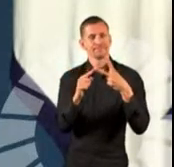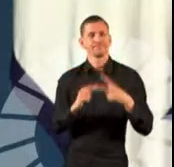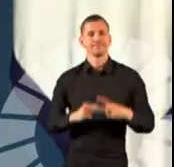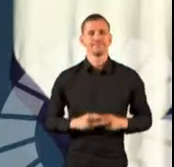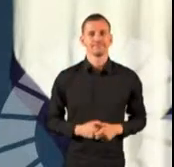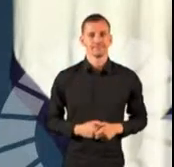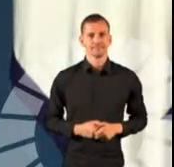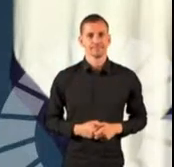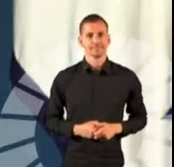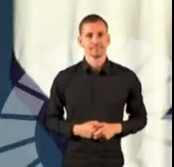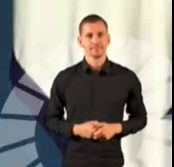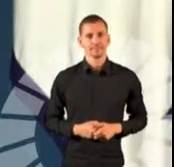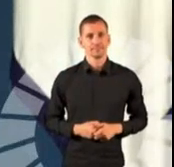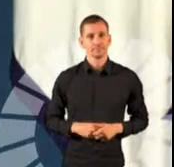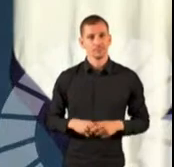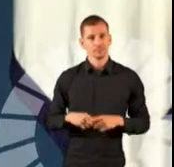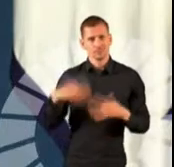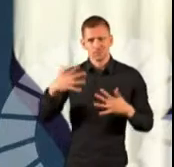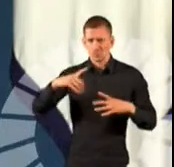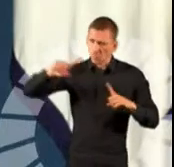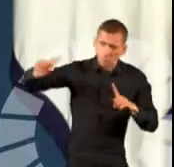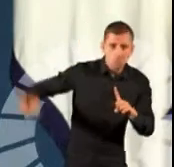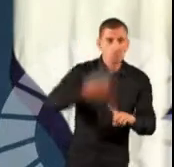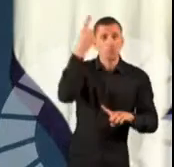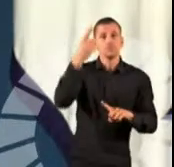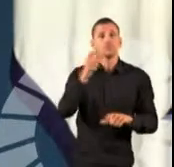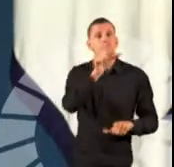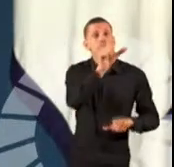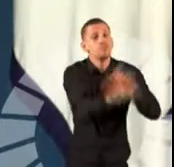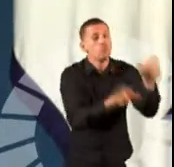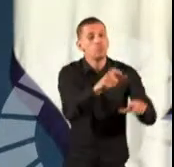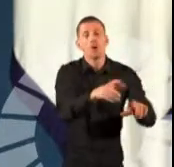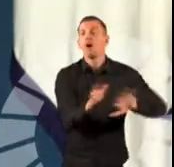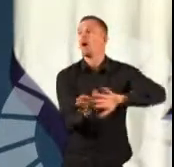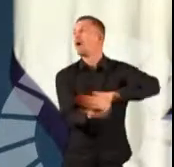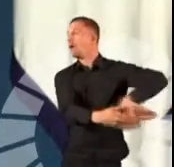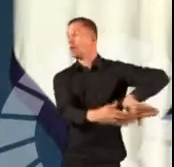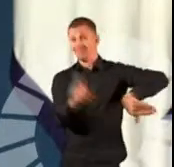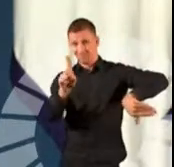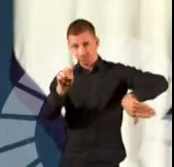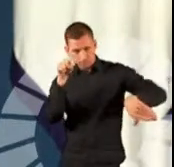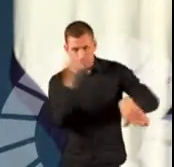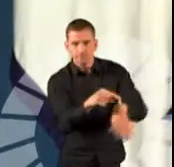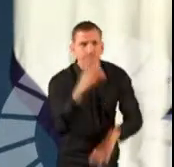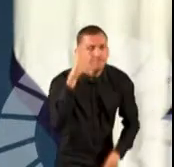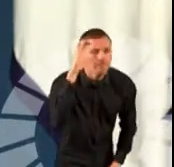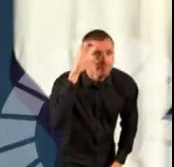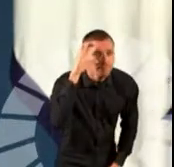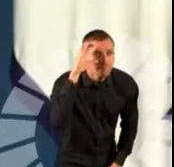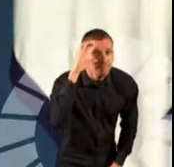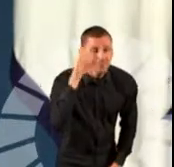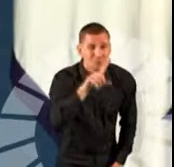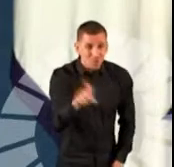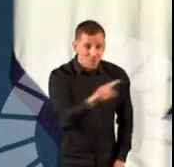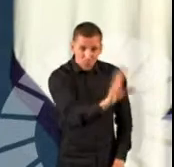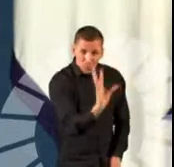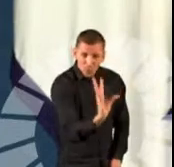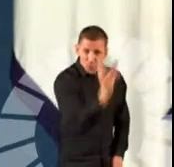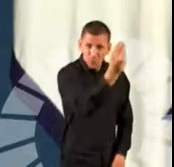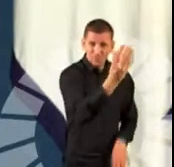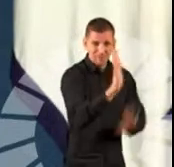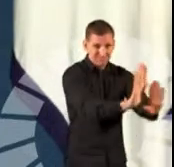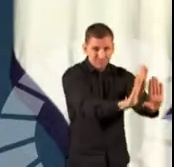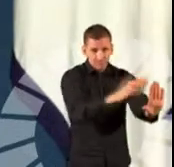experiences are different from your own. And recognize who is not in the room and invite them